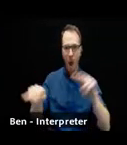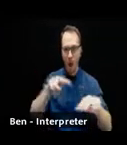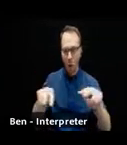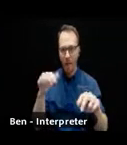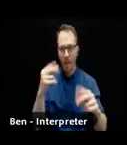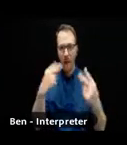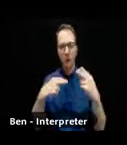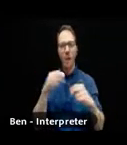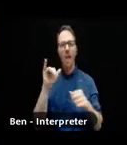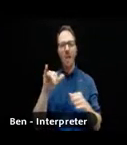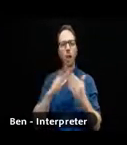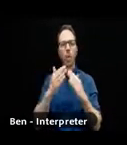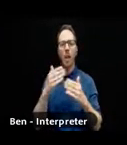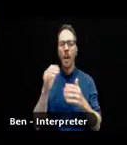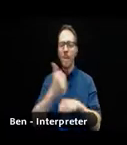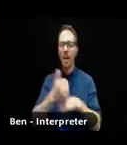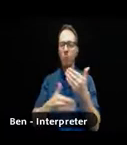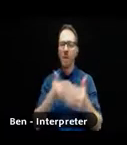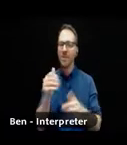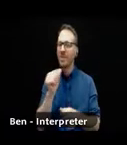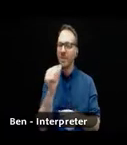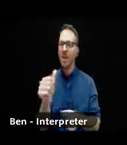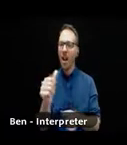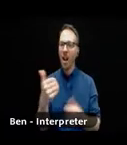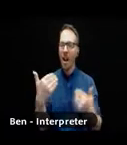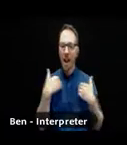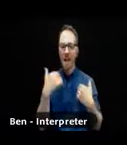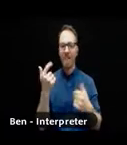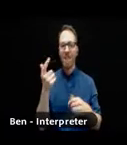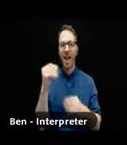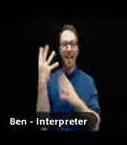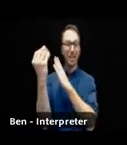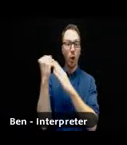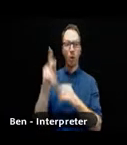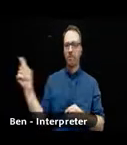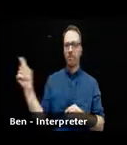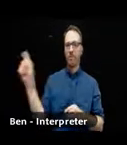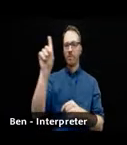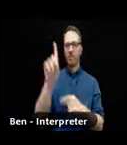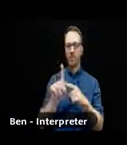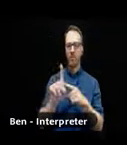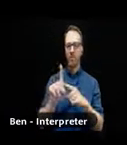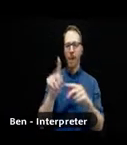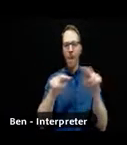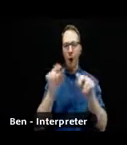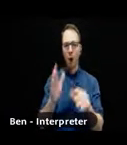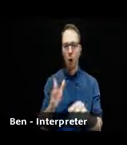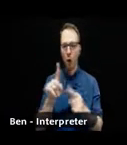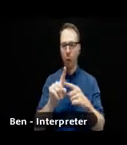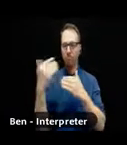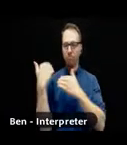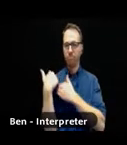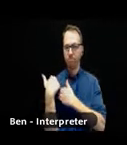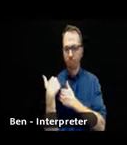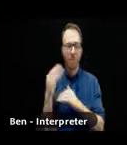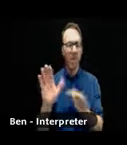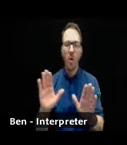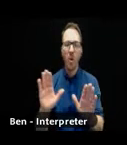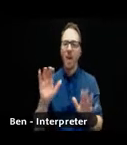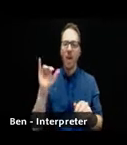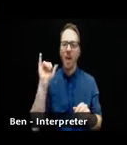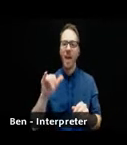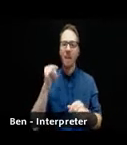community-based process is about, not having some sort of external person available at all times, right? That's the end